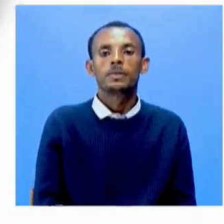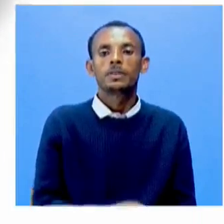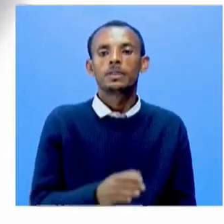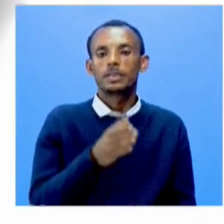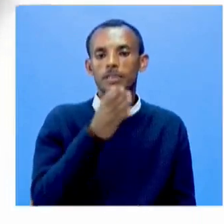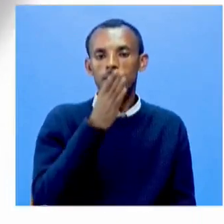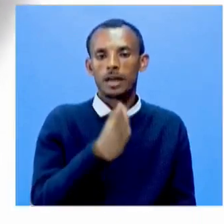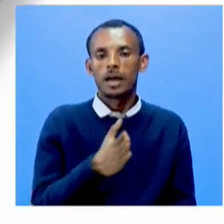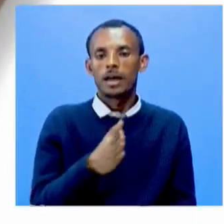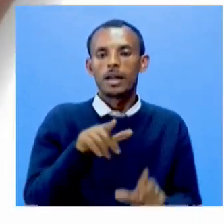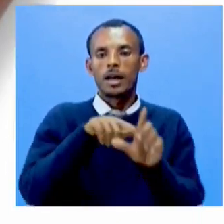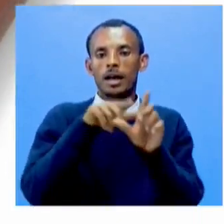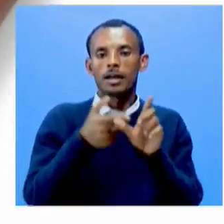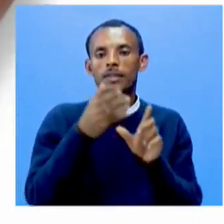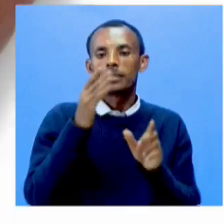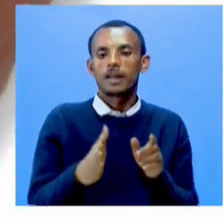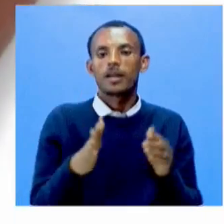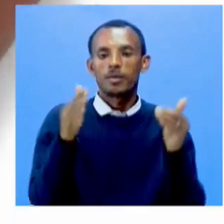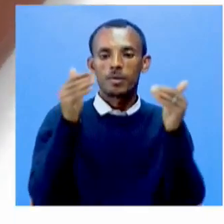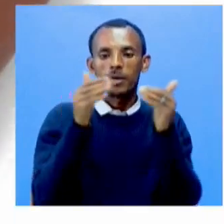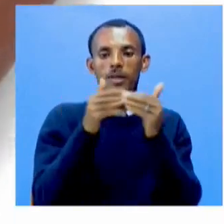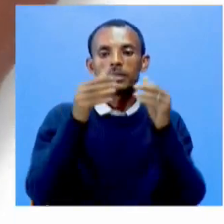side congruency test.